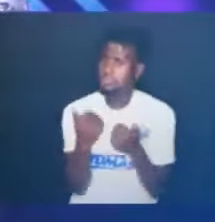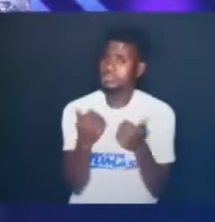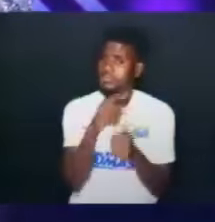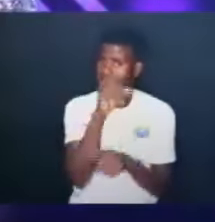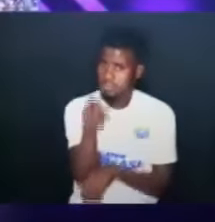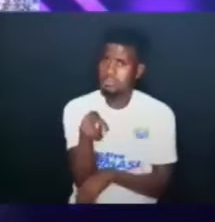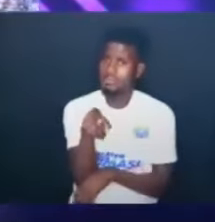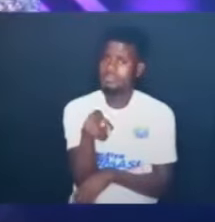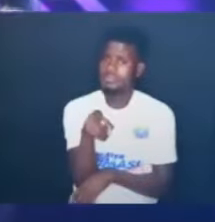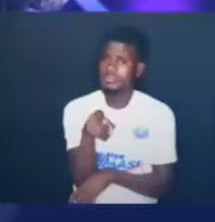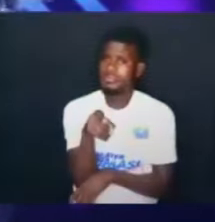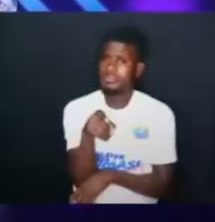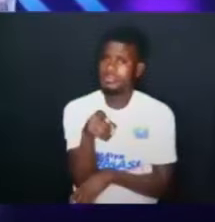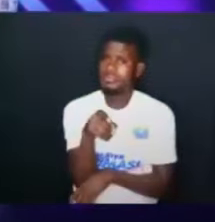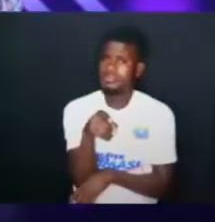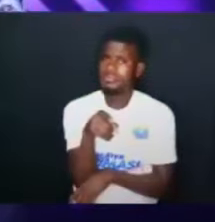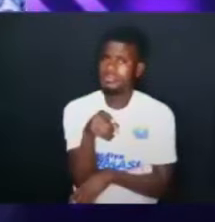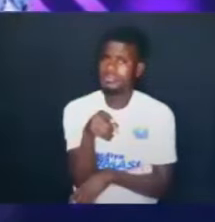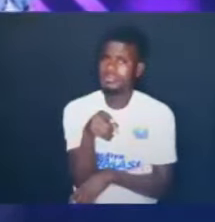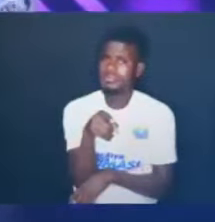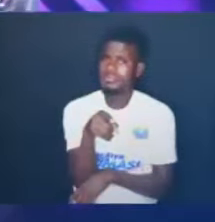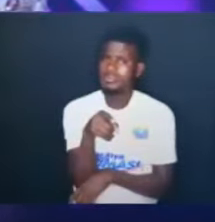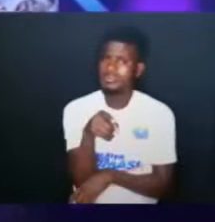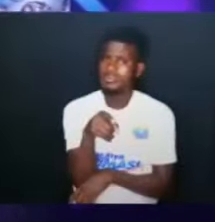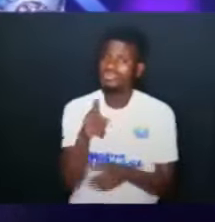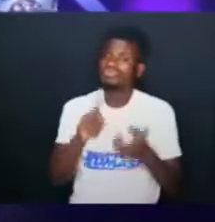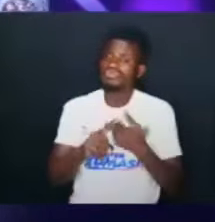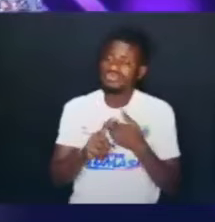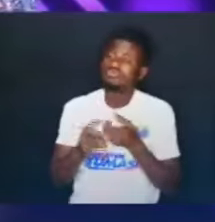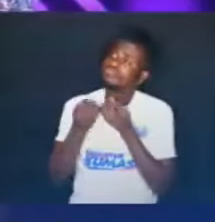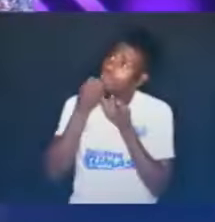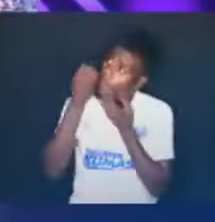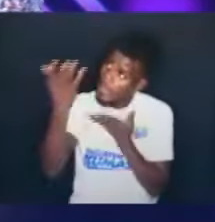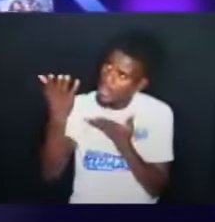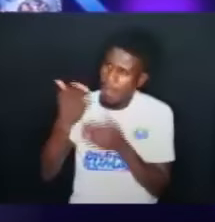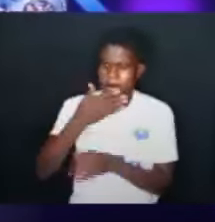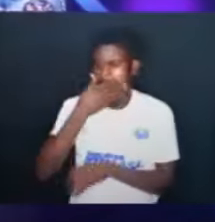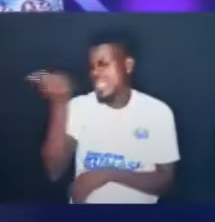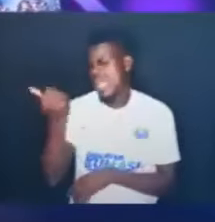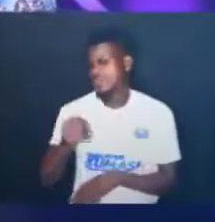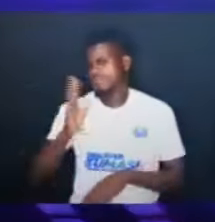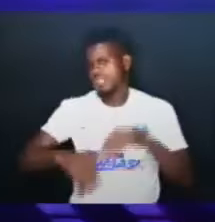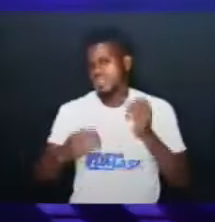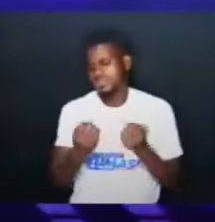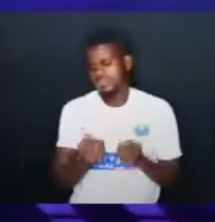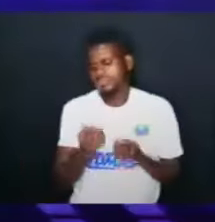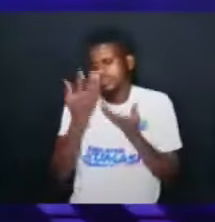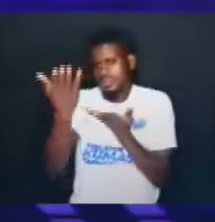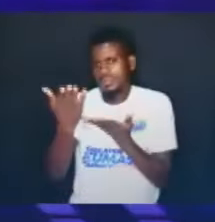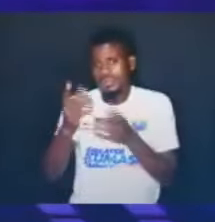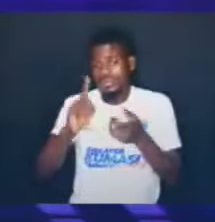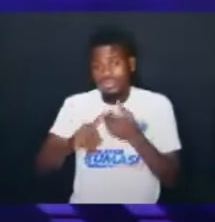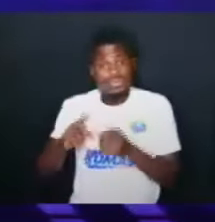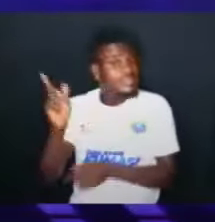okum afode sinitia ubetie ewurade no ana." To obey is better than sacrifice, and to